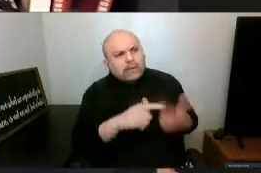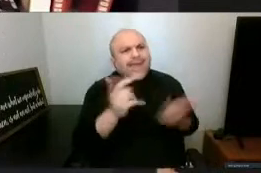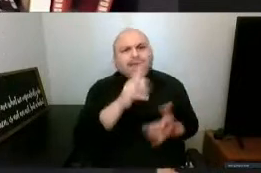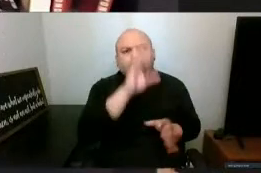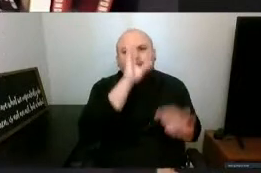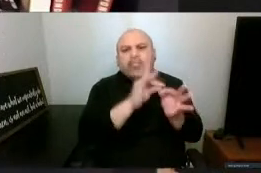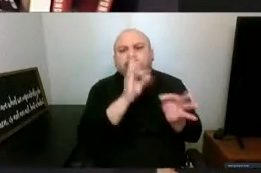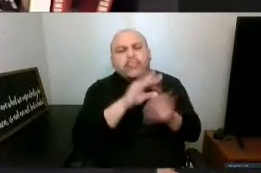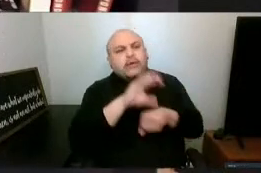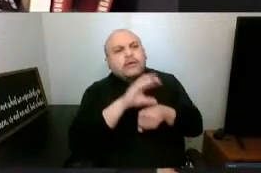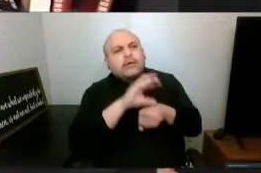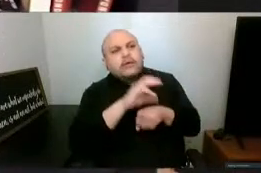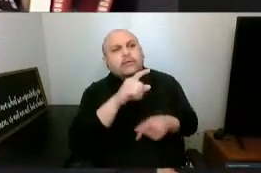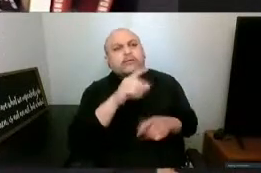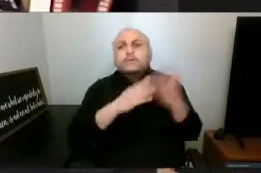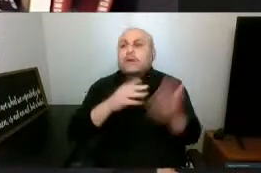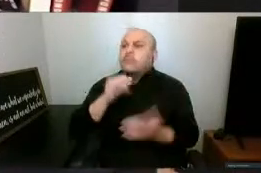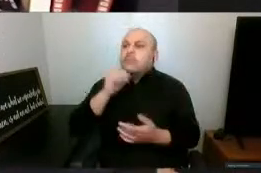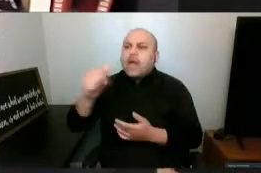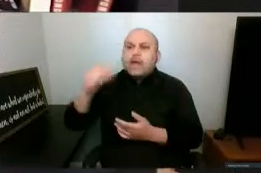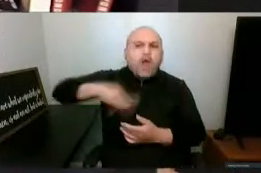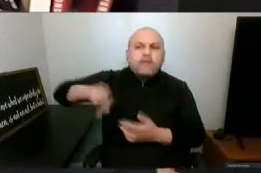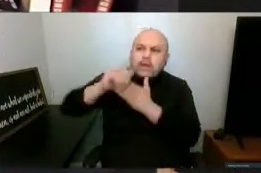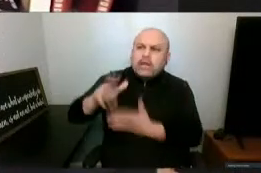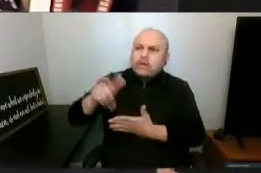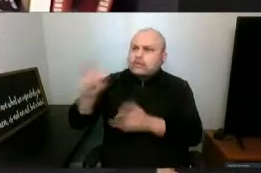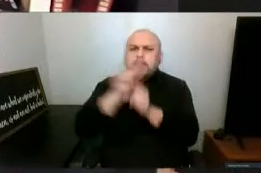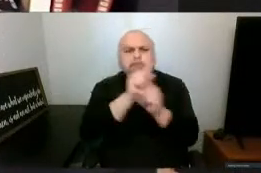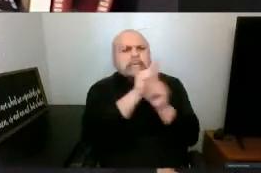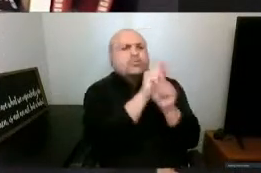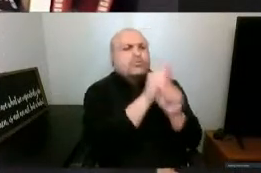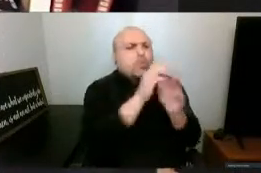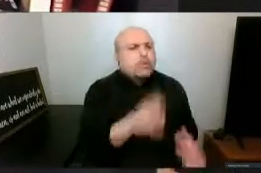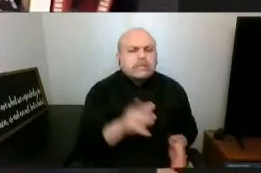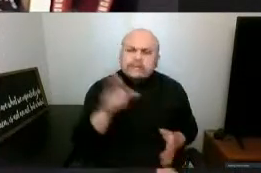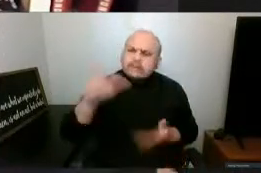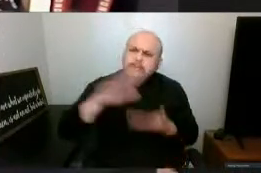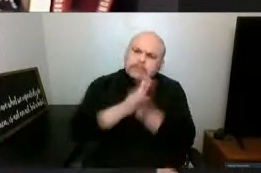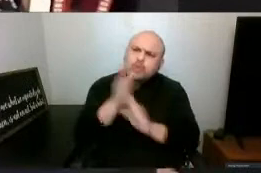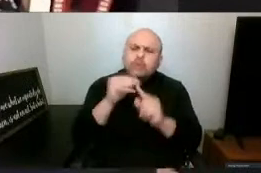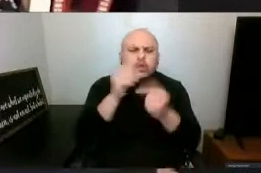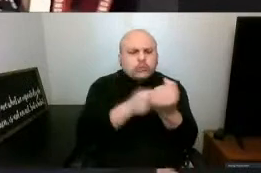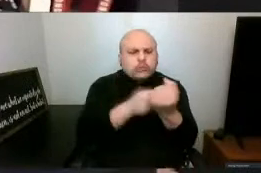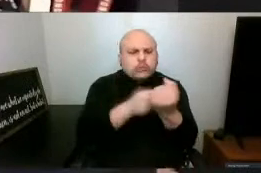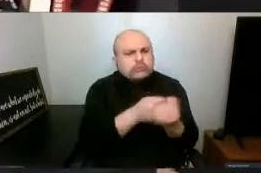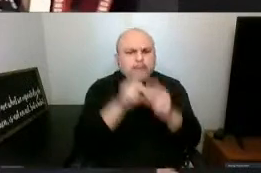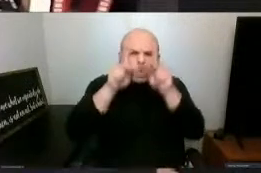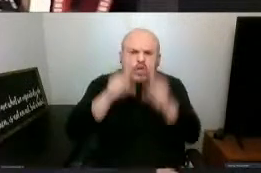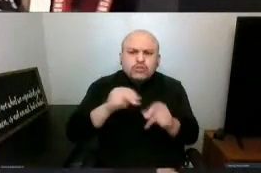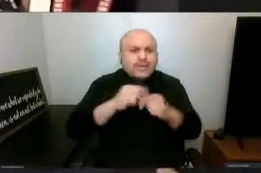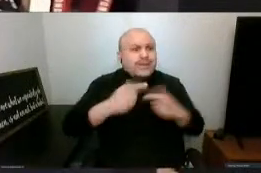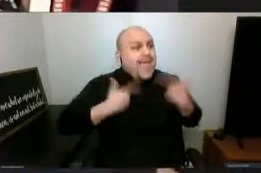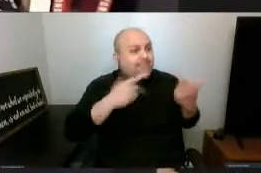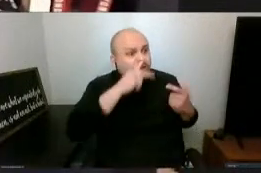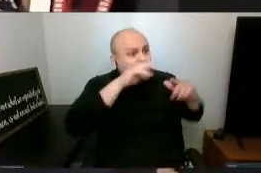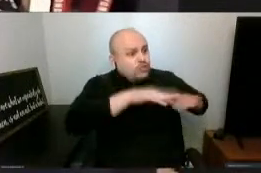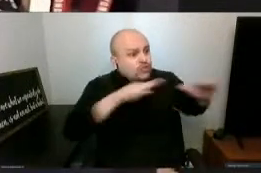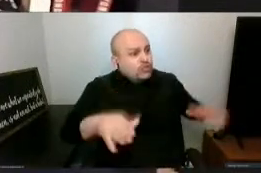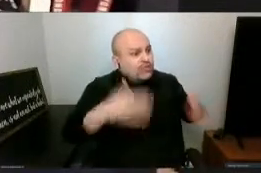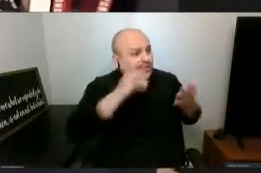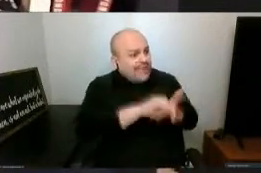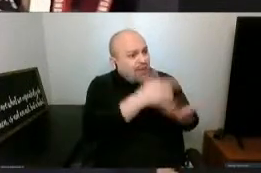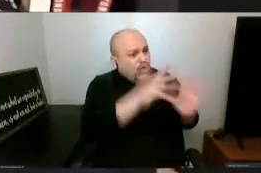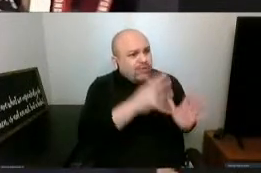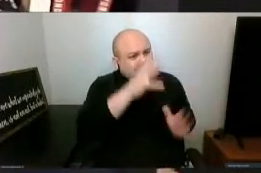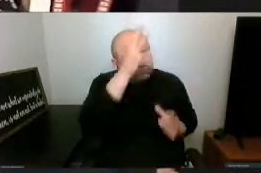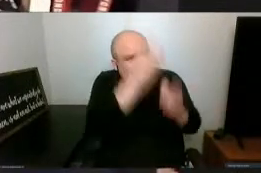and mentors to be a supportive person in the life of children that have had loss. And we know